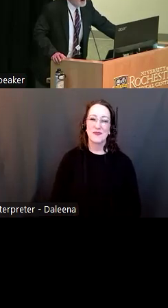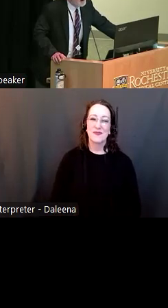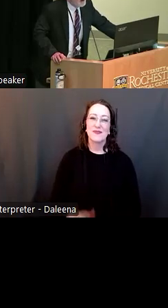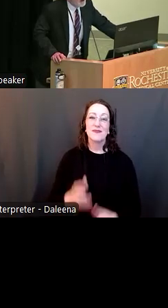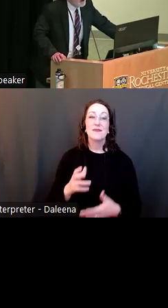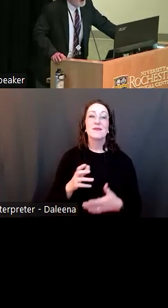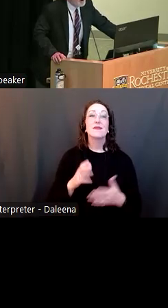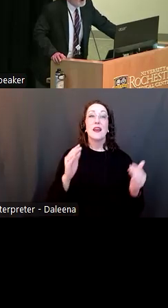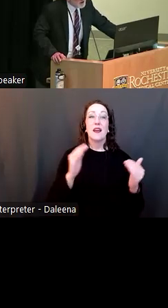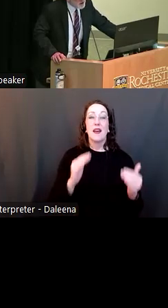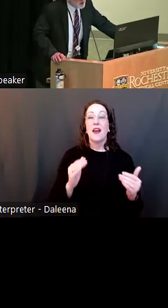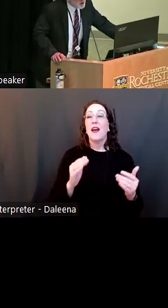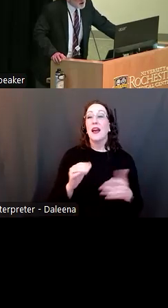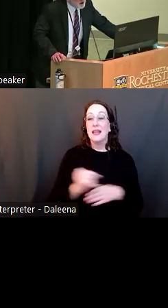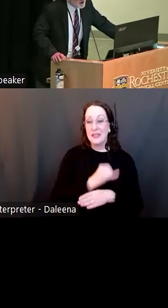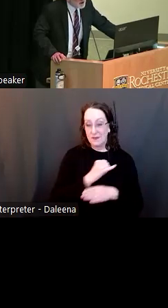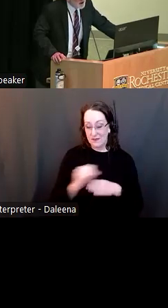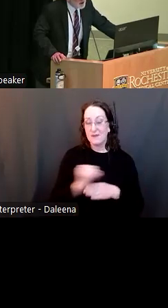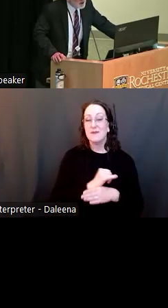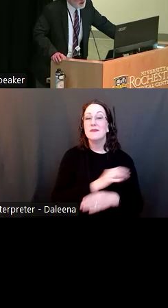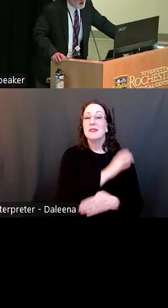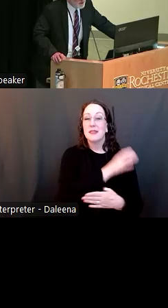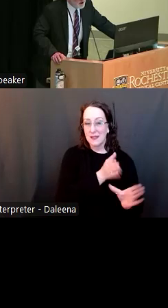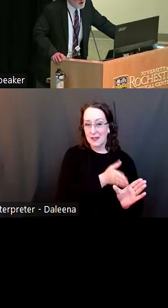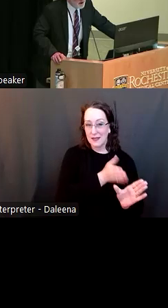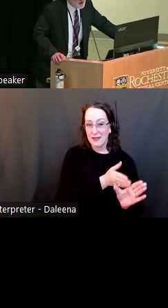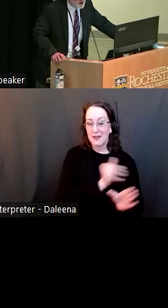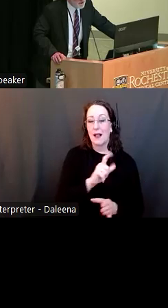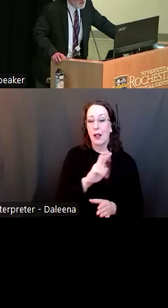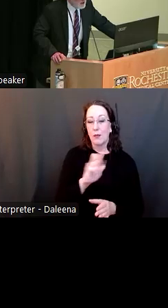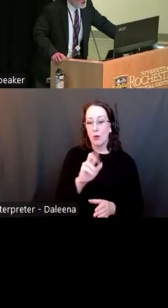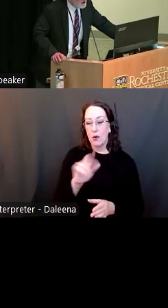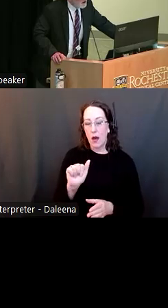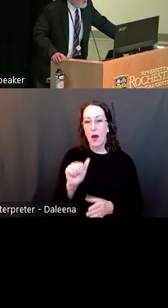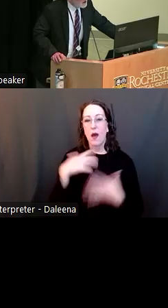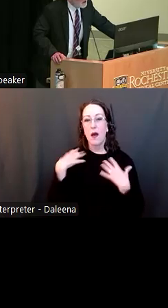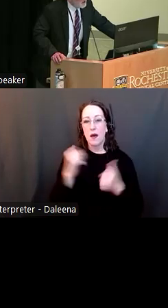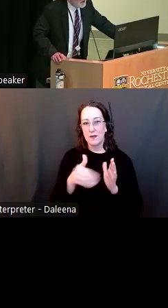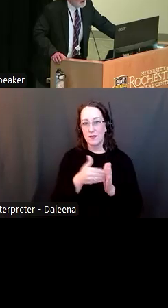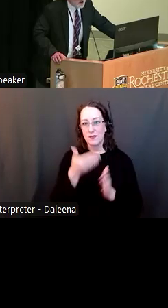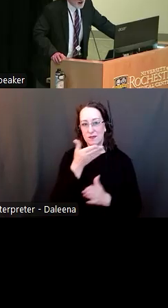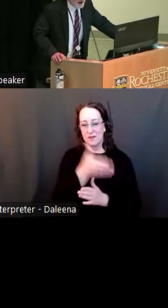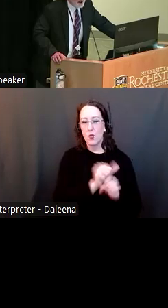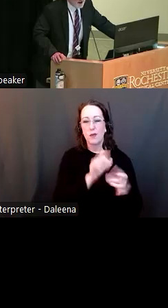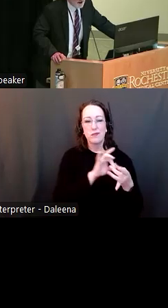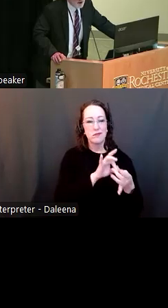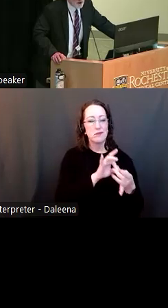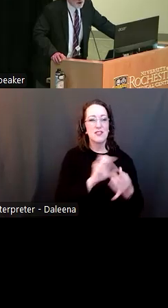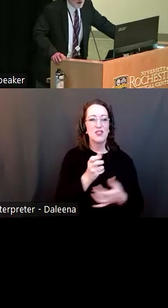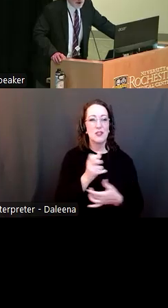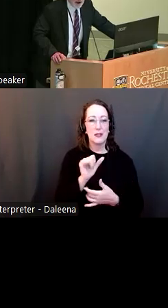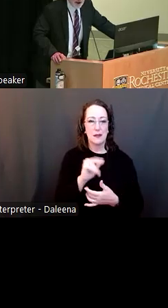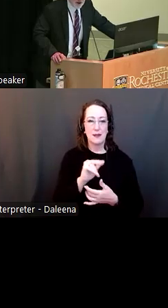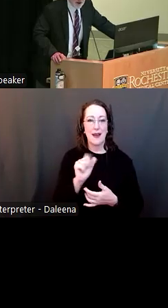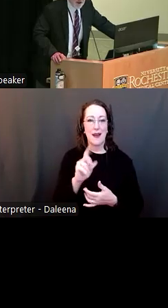And then did her internship in clinical psychology at the Alberta Health Center, where she worked with Jean Addington, who's one